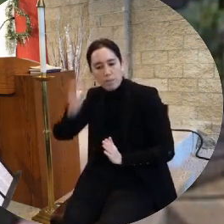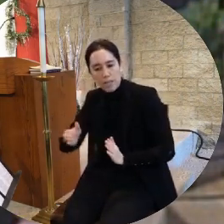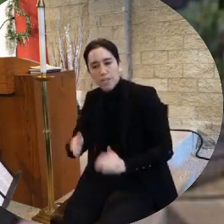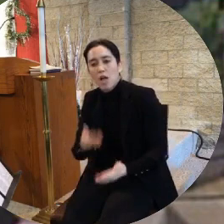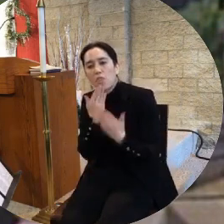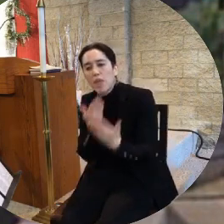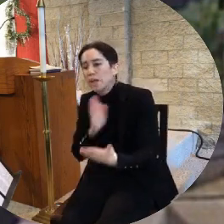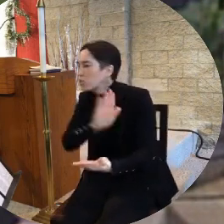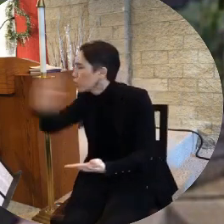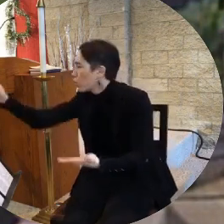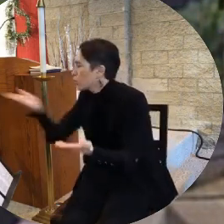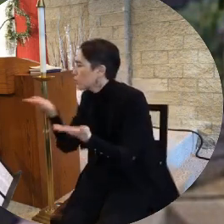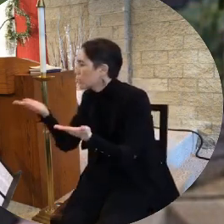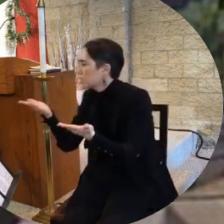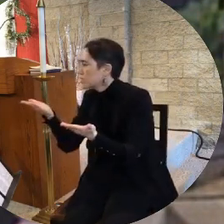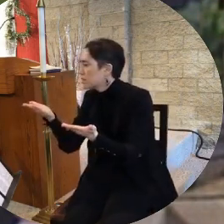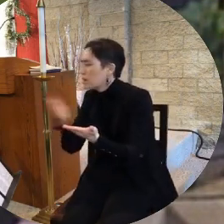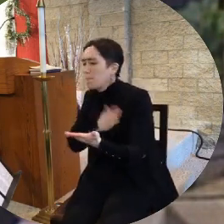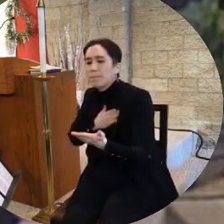seated.